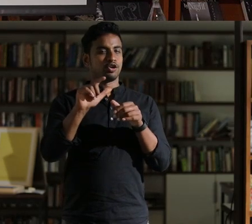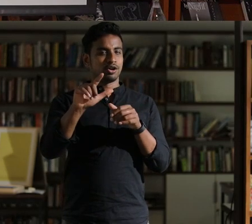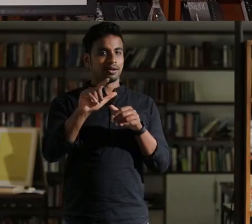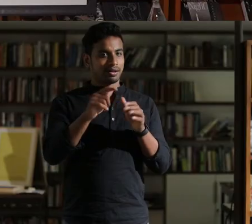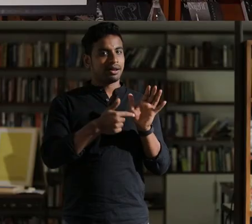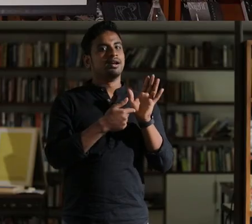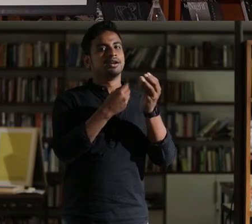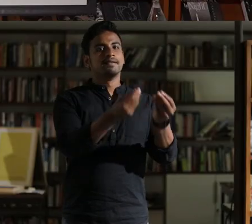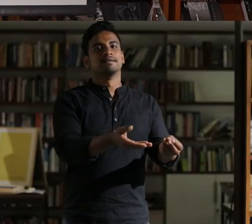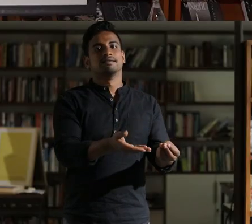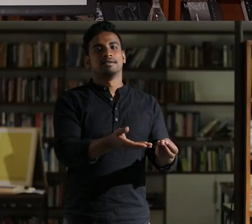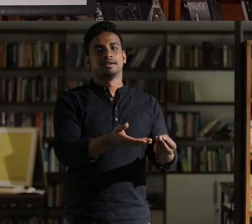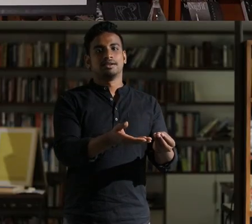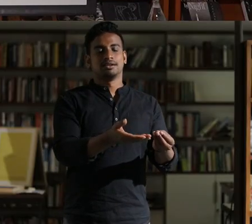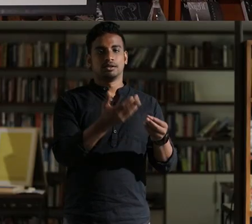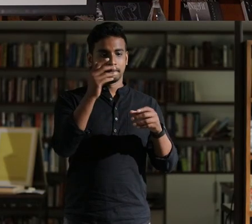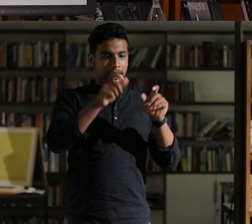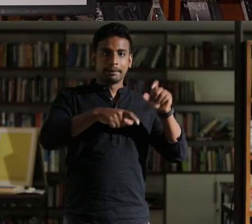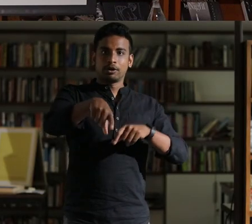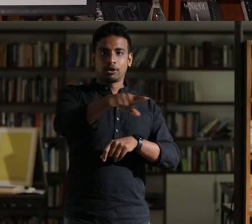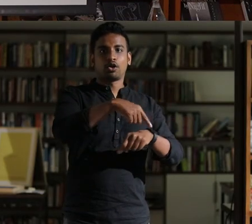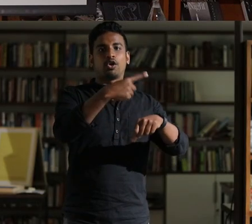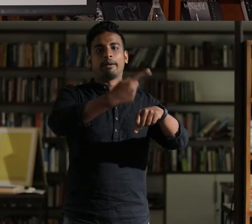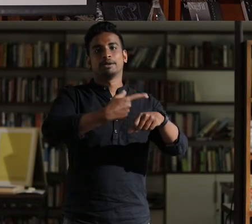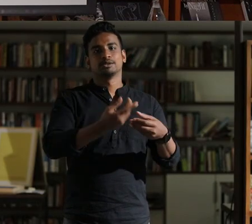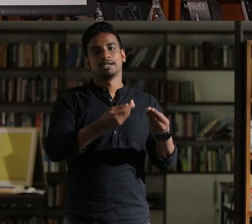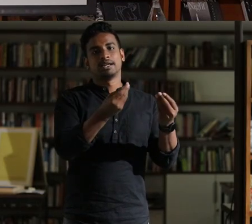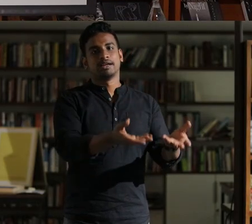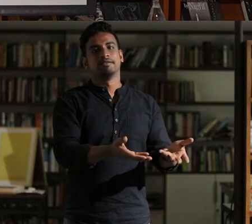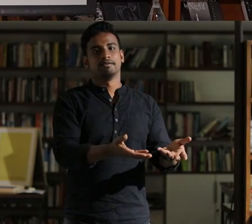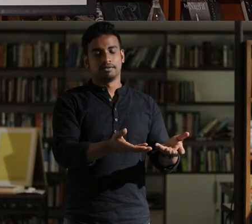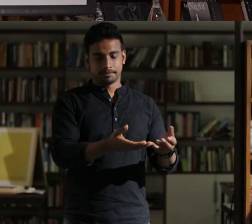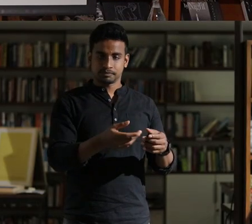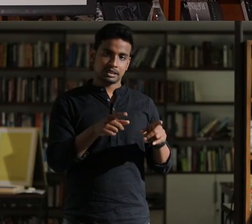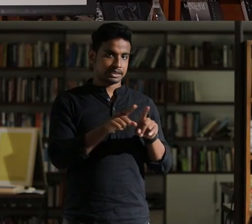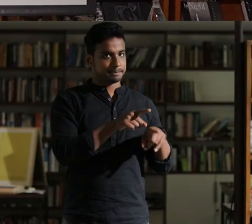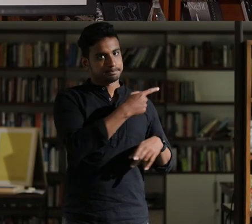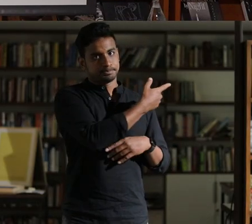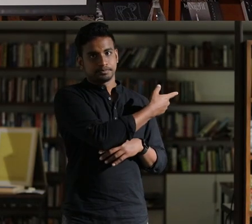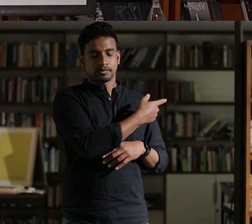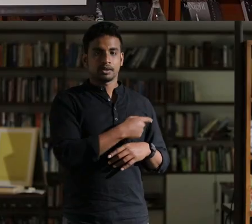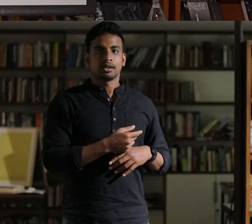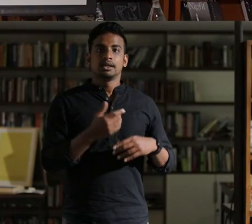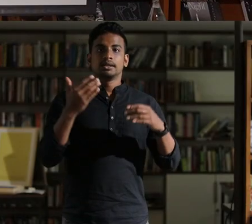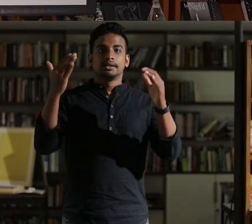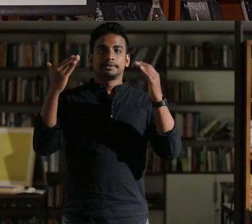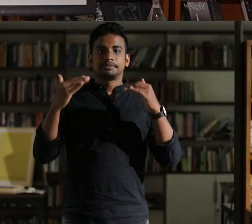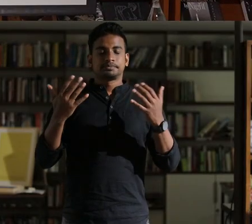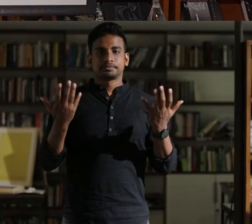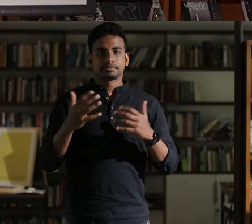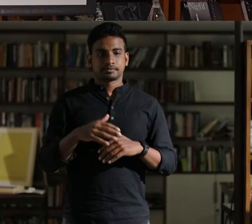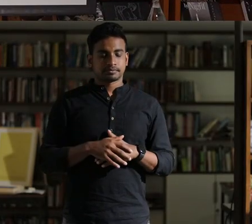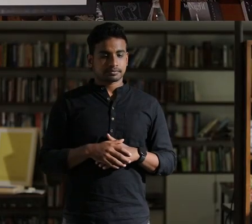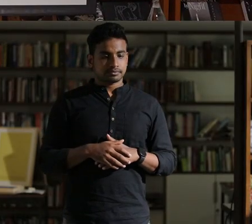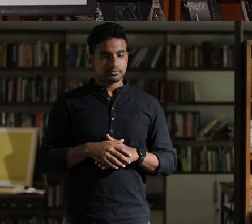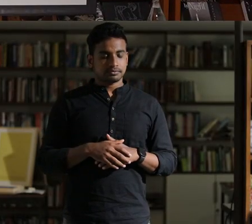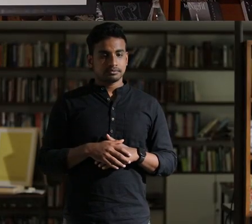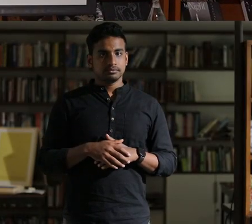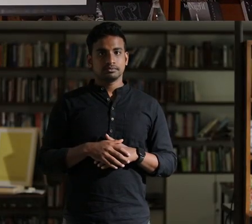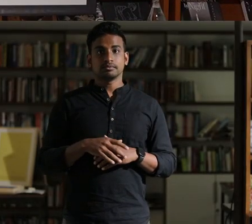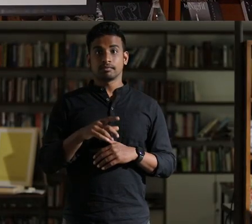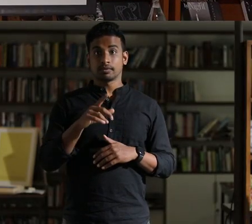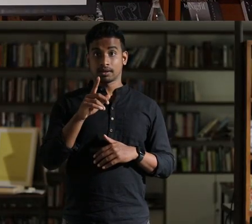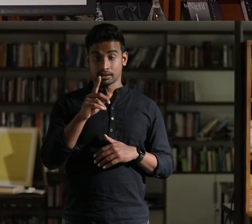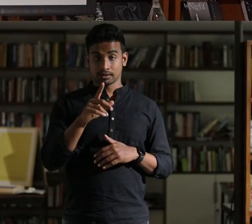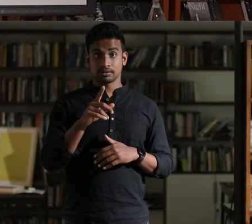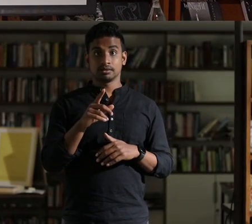of question answer, which I think is one of the very essential parts of what I just said. The status and remit of the archival